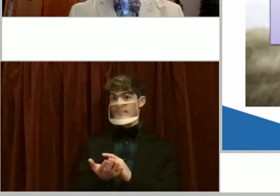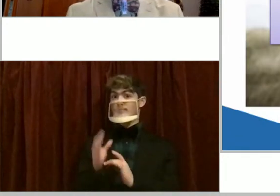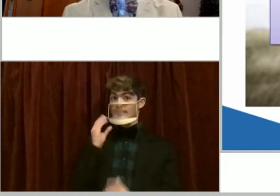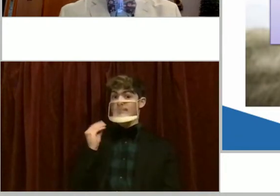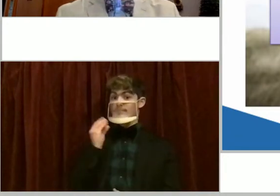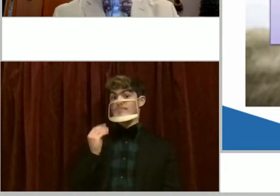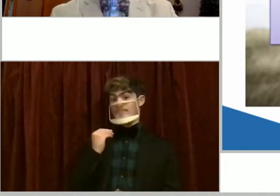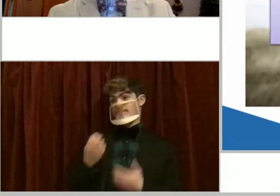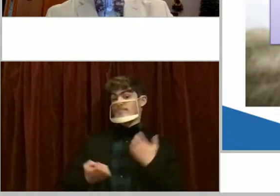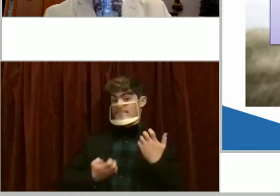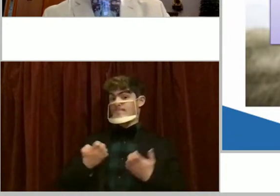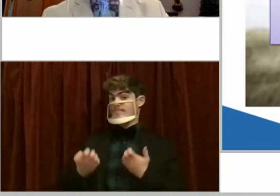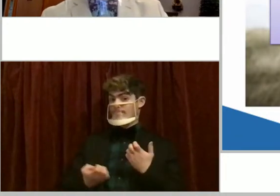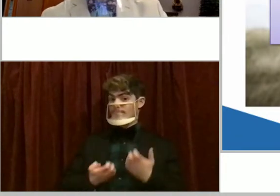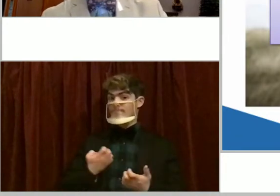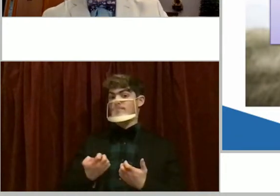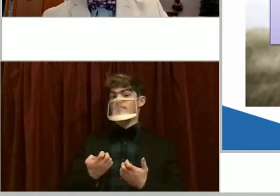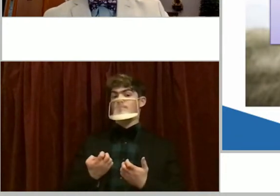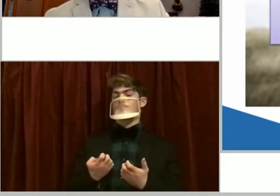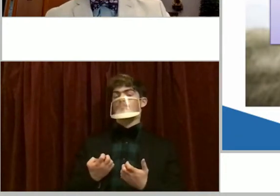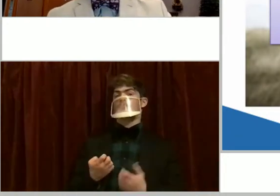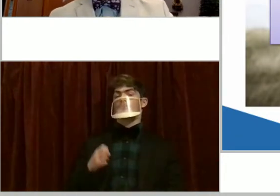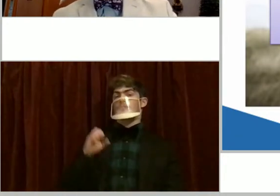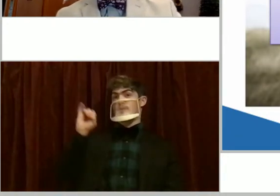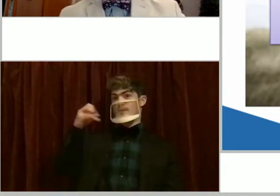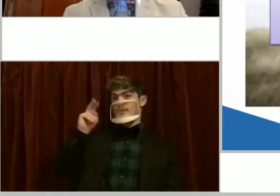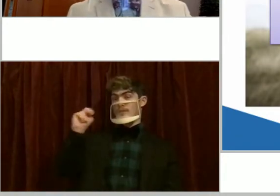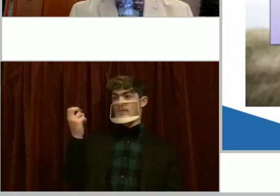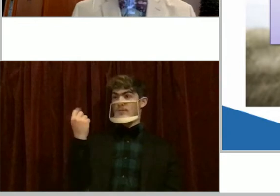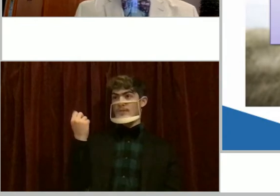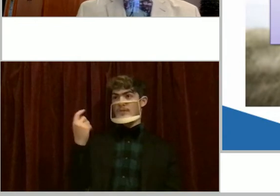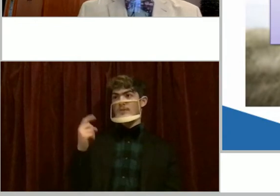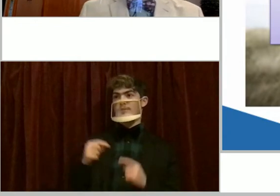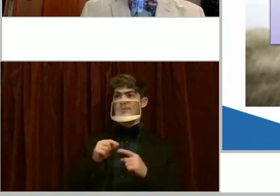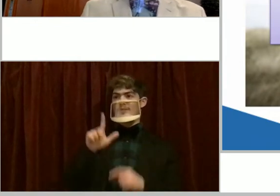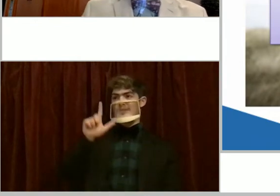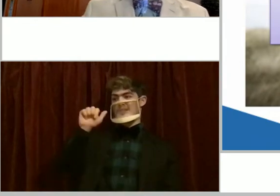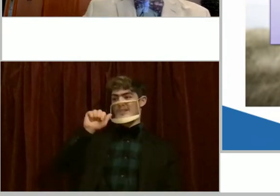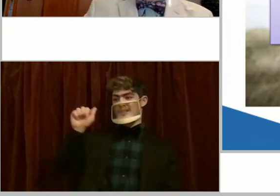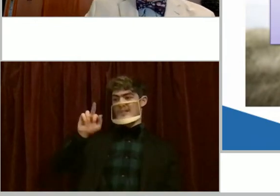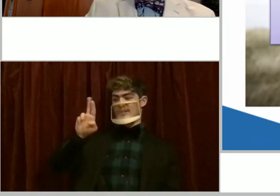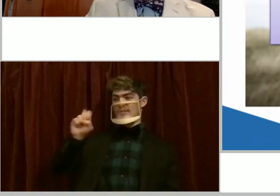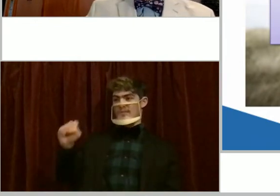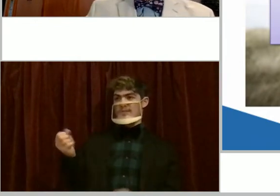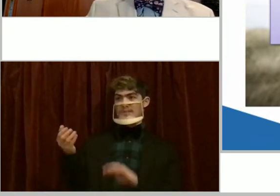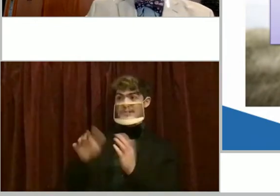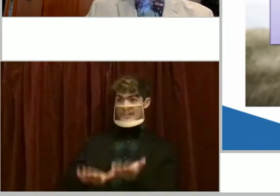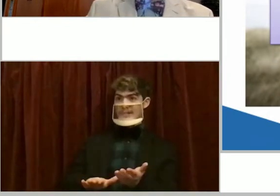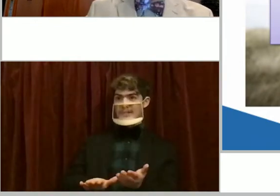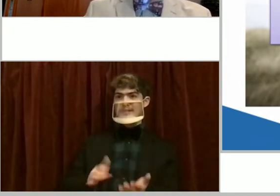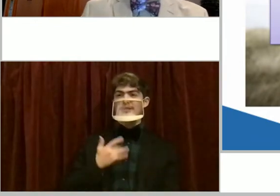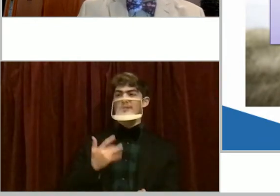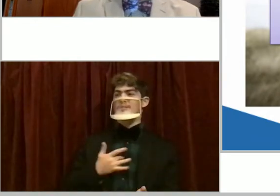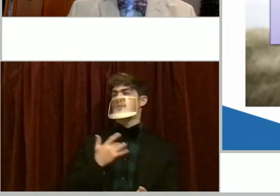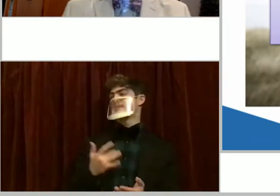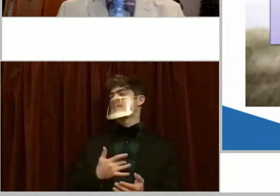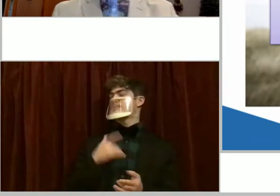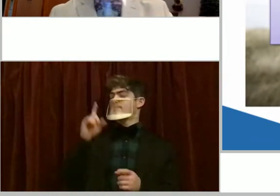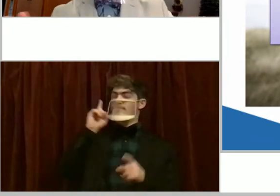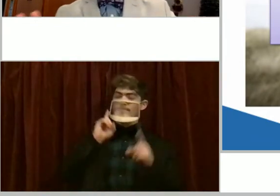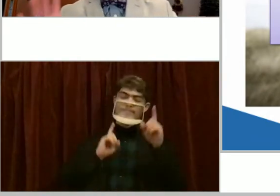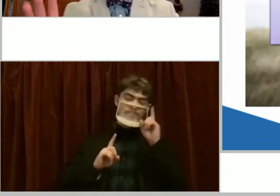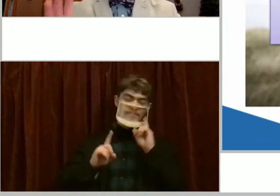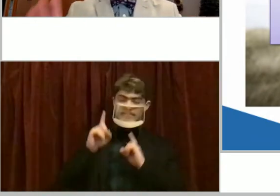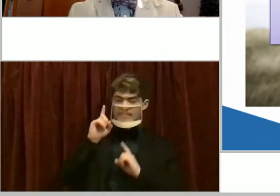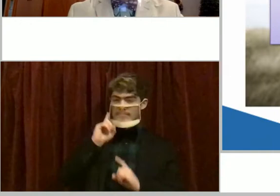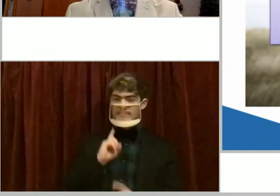emotions. In John 11, when Lazarus died, Jesus weeps with others. We see